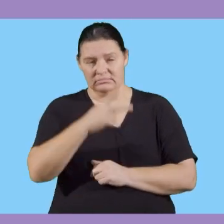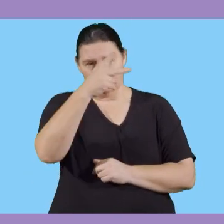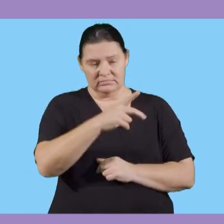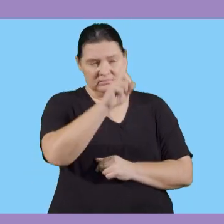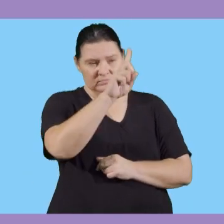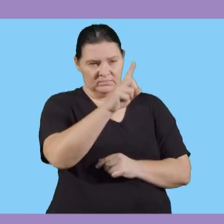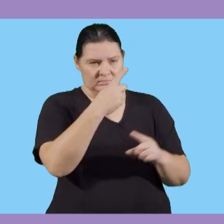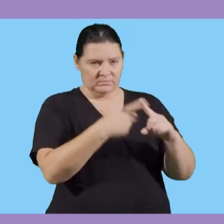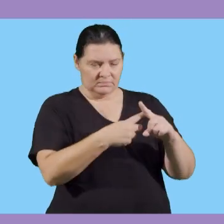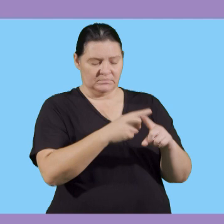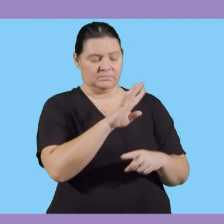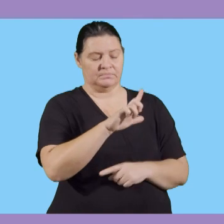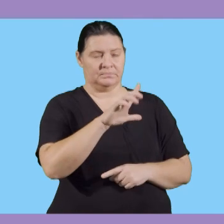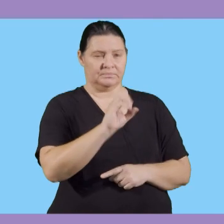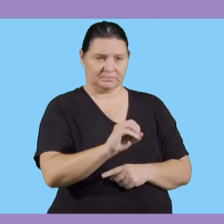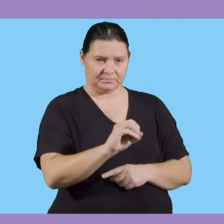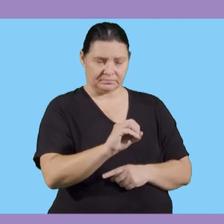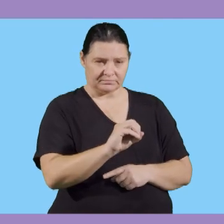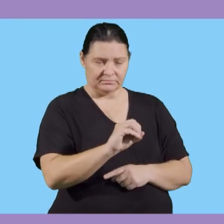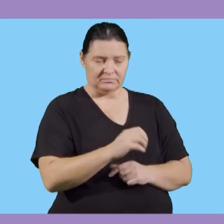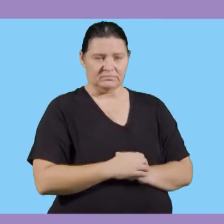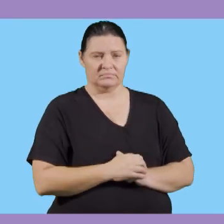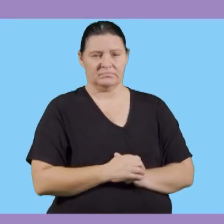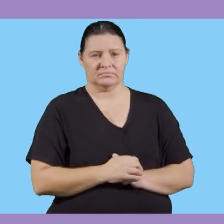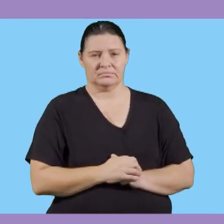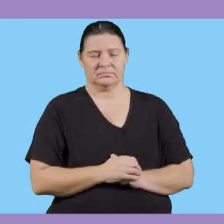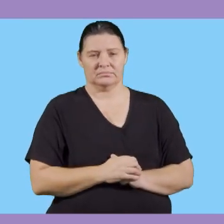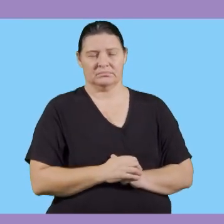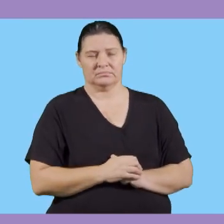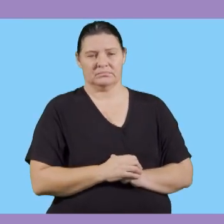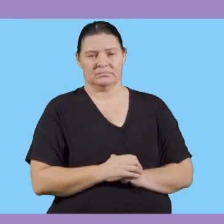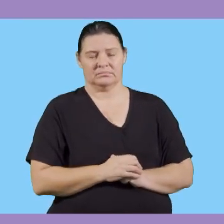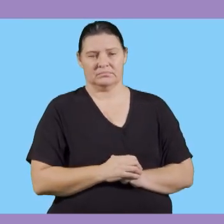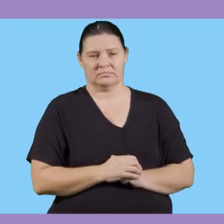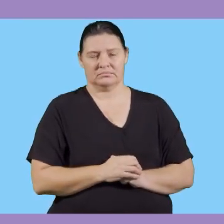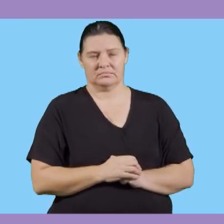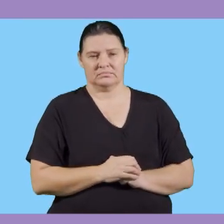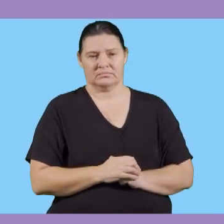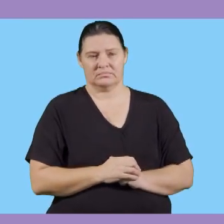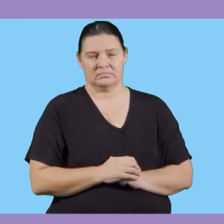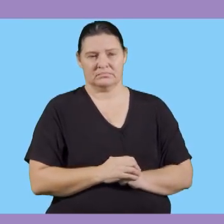we move in our ratios or in our rates? Sorry, we are going to multiply by